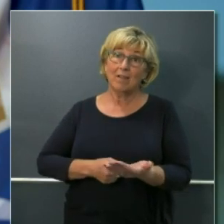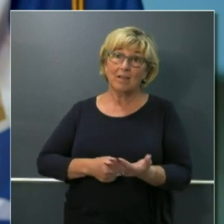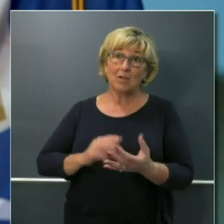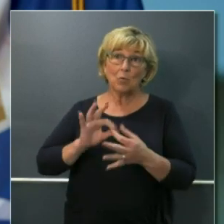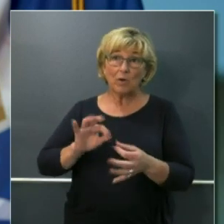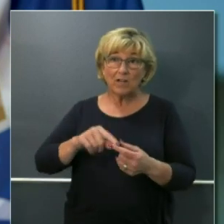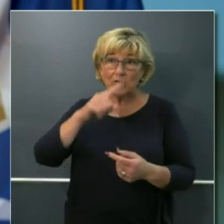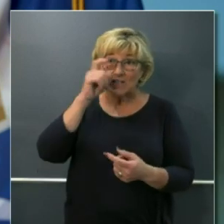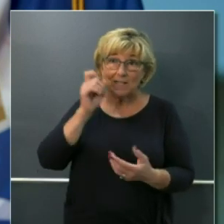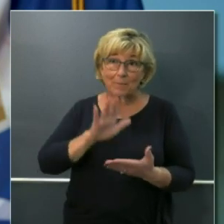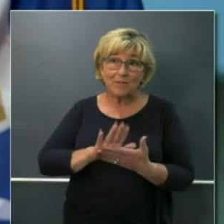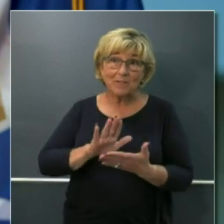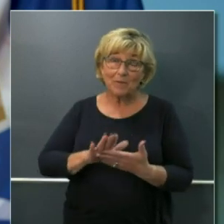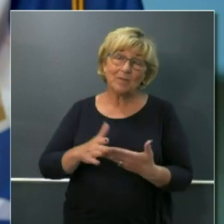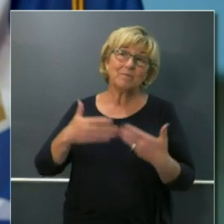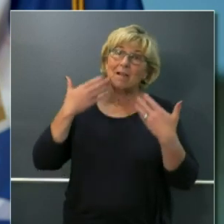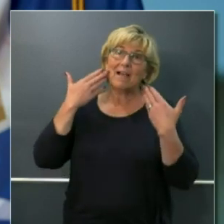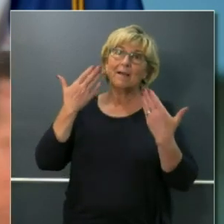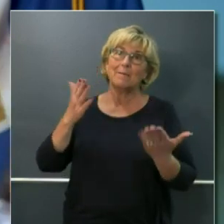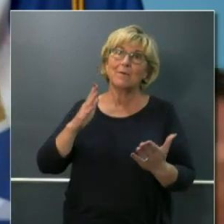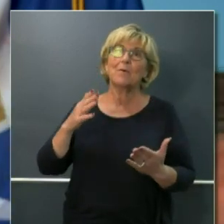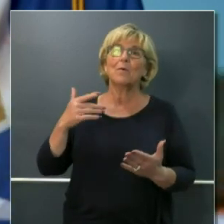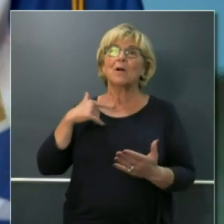that, I'll ask Dr. Galley to come up.